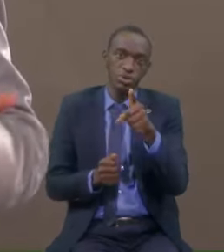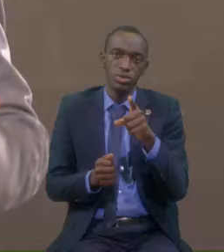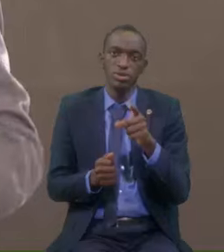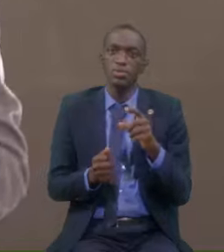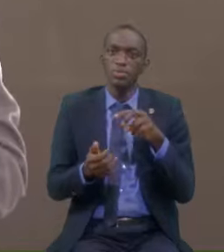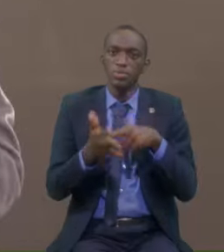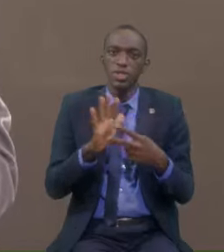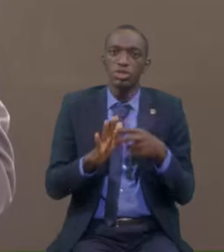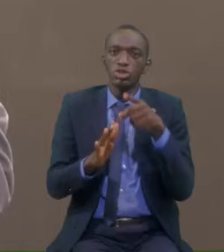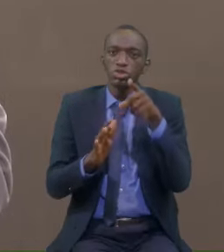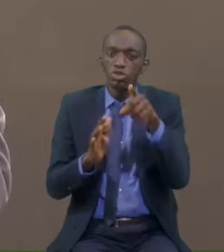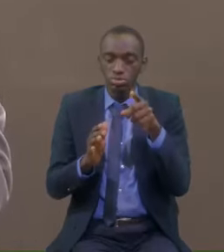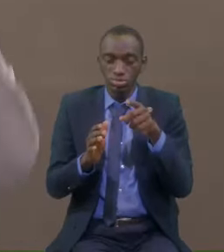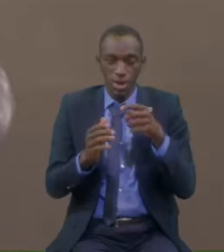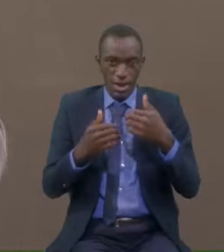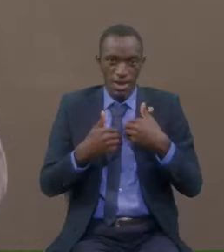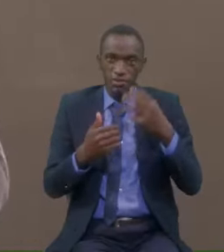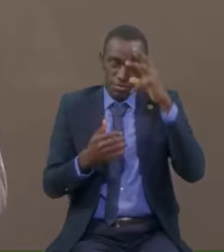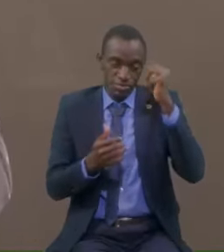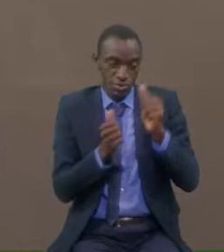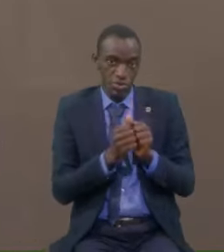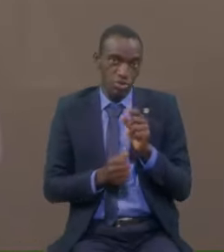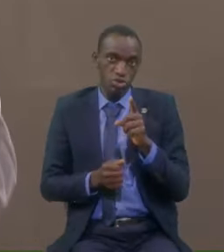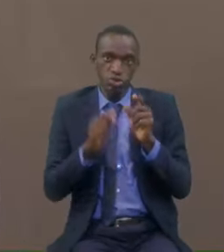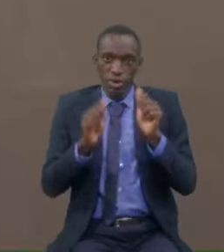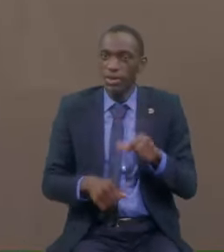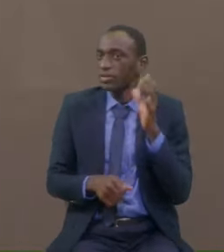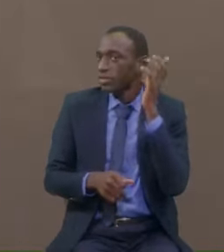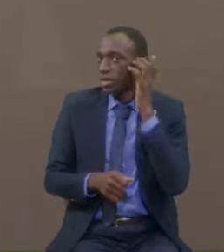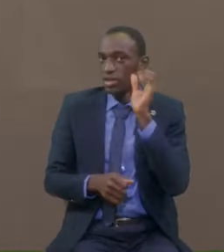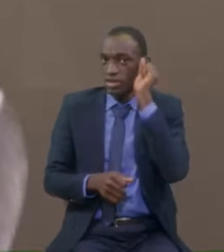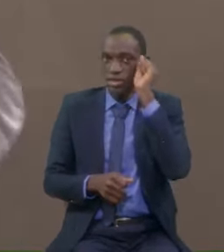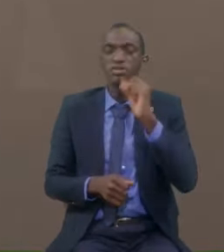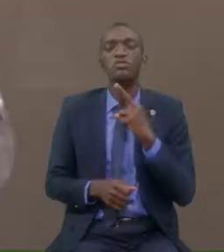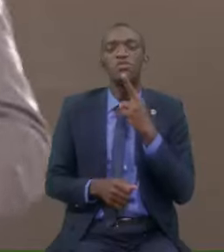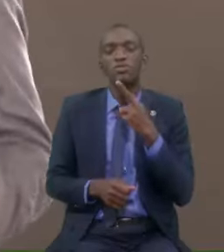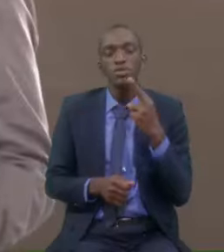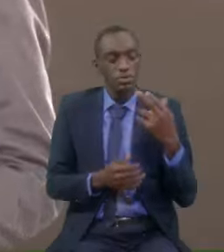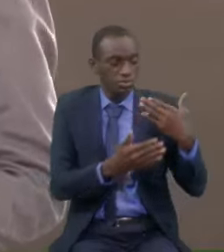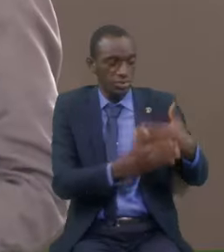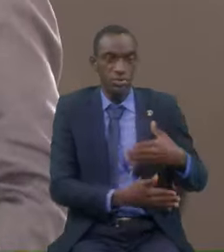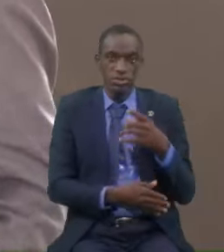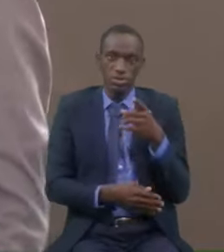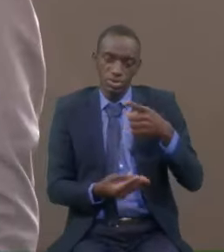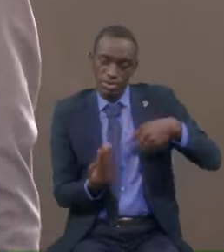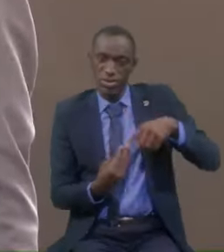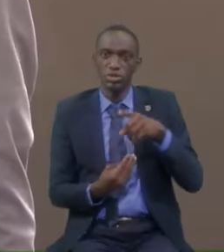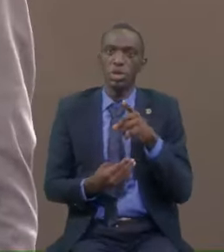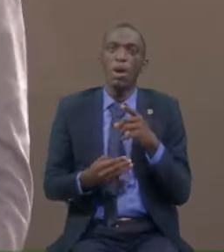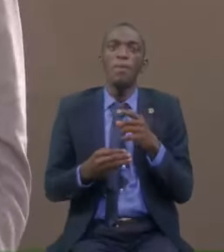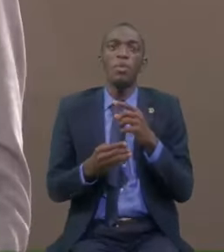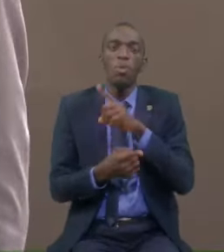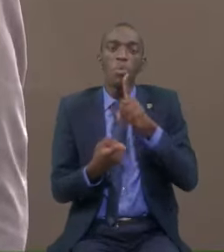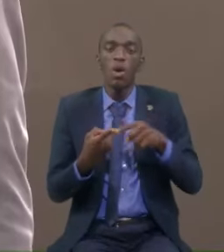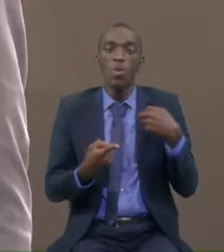can hear the small, still voice around you. He dwelleth with you. When we are saved, the Holy